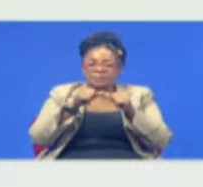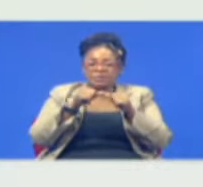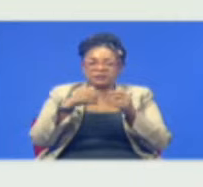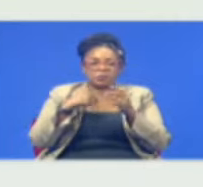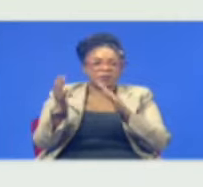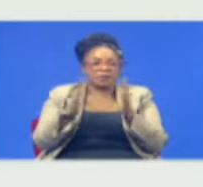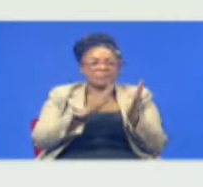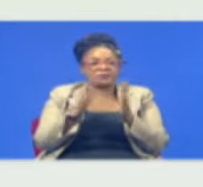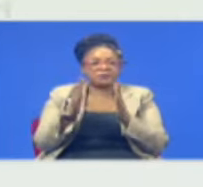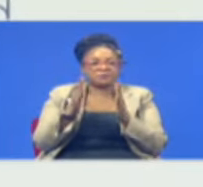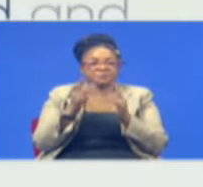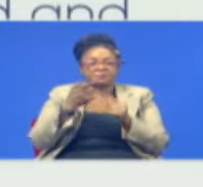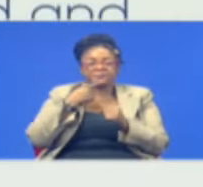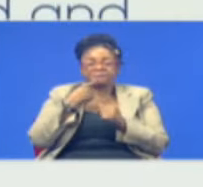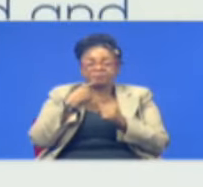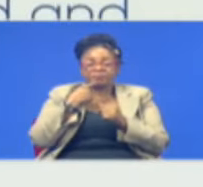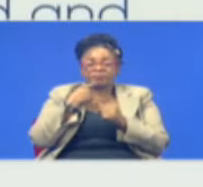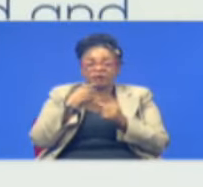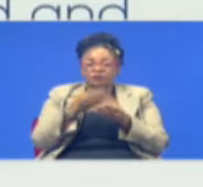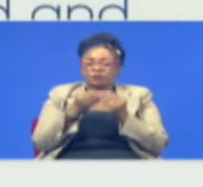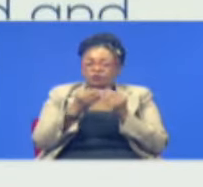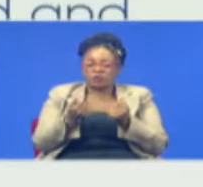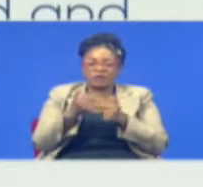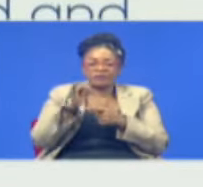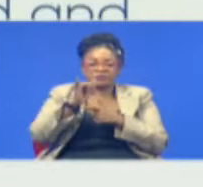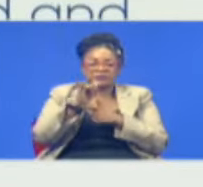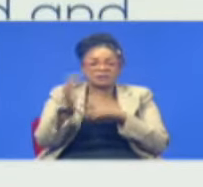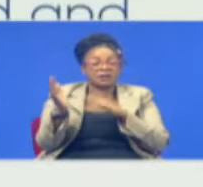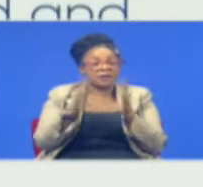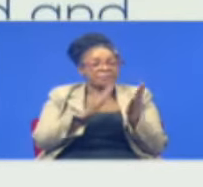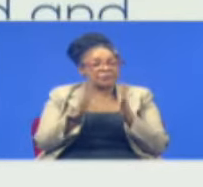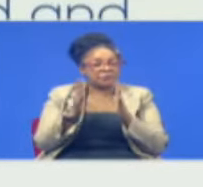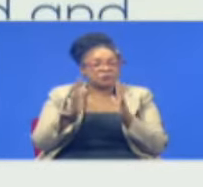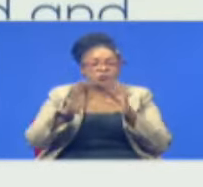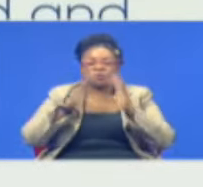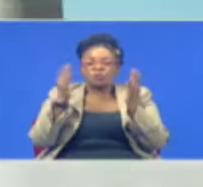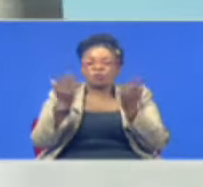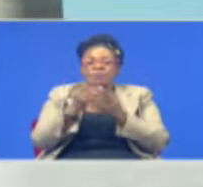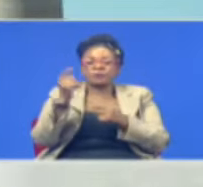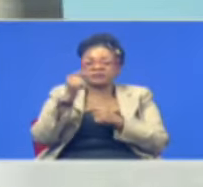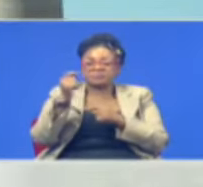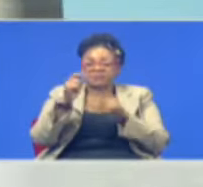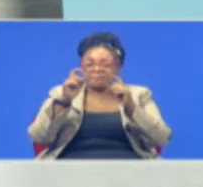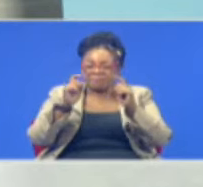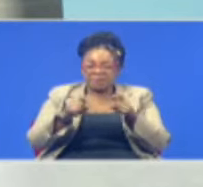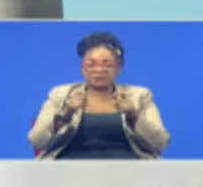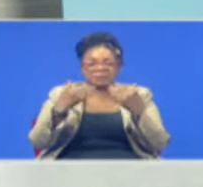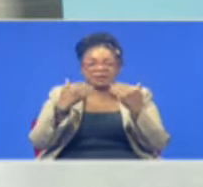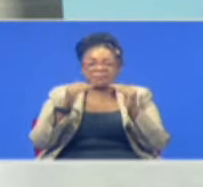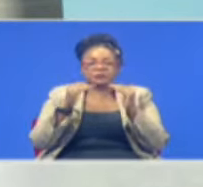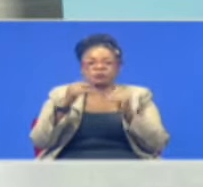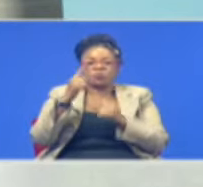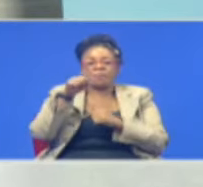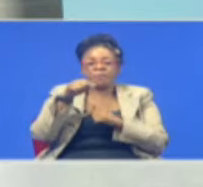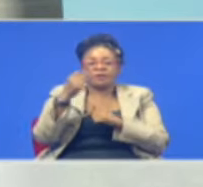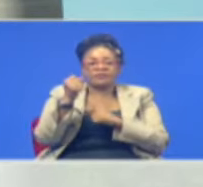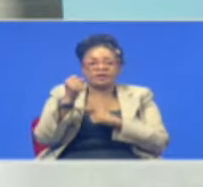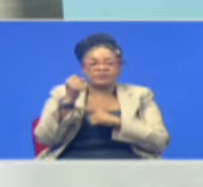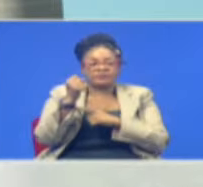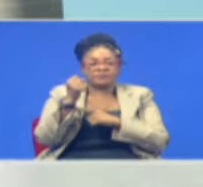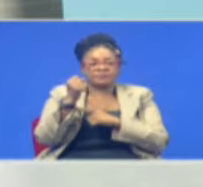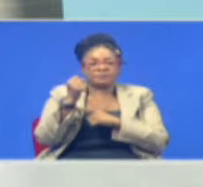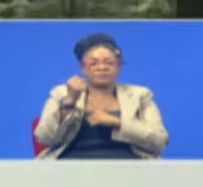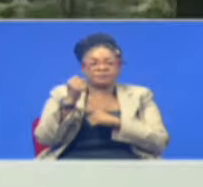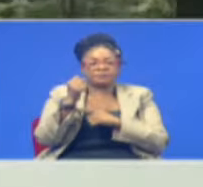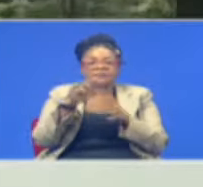Scientists say that in order to avert the worst of climate change, global temperature rise must be limited to 1.5 degrees Celsius. That